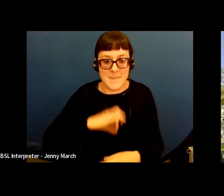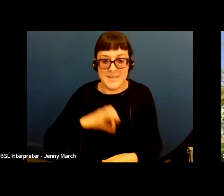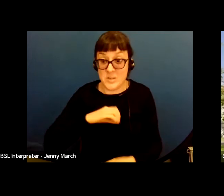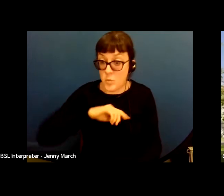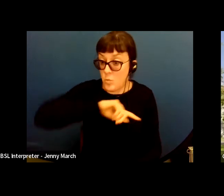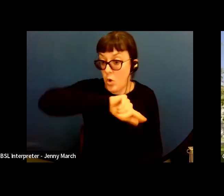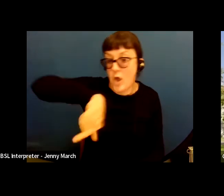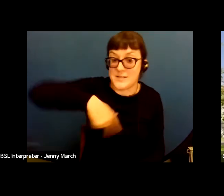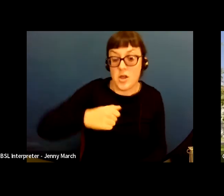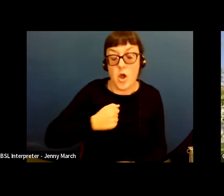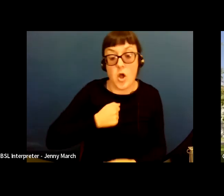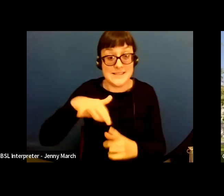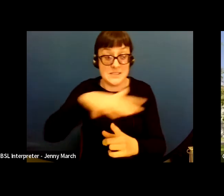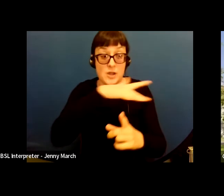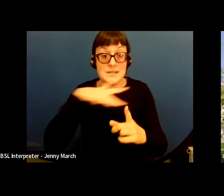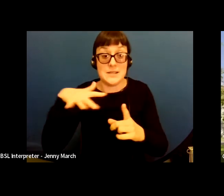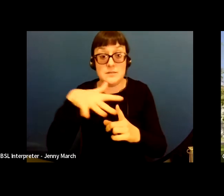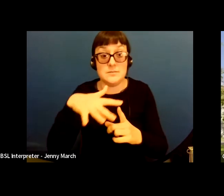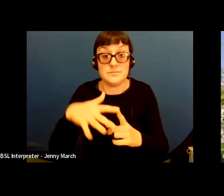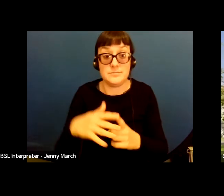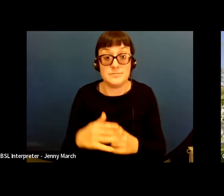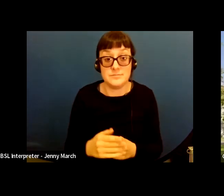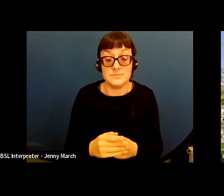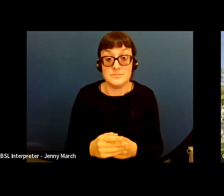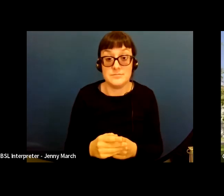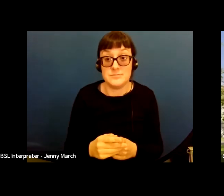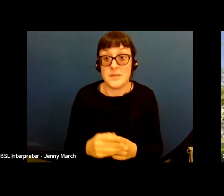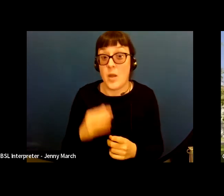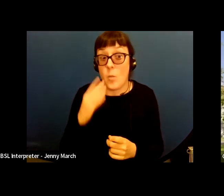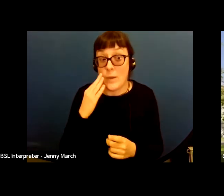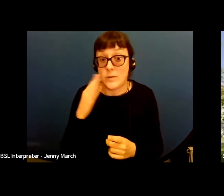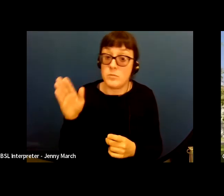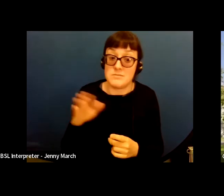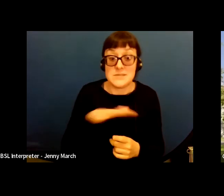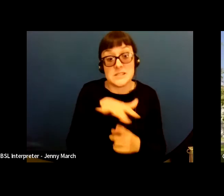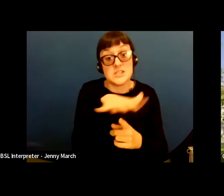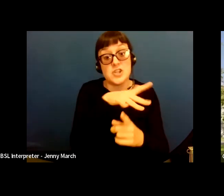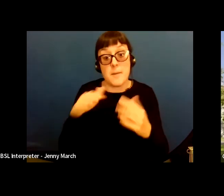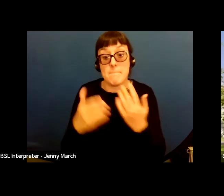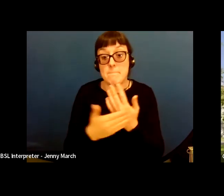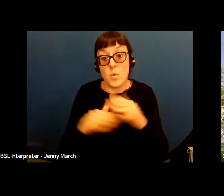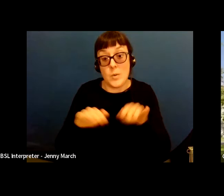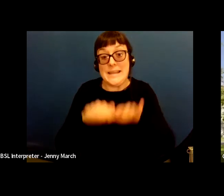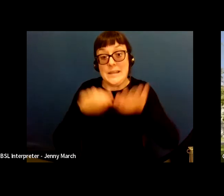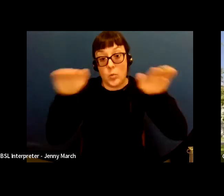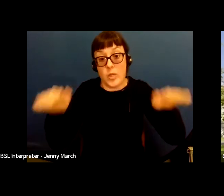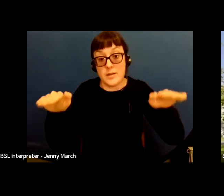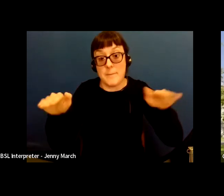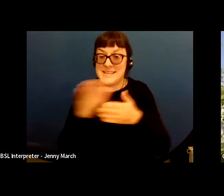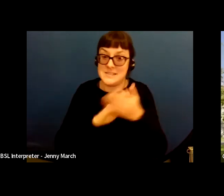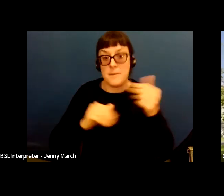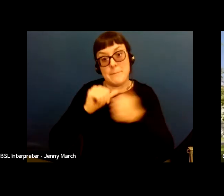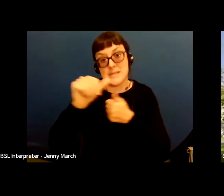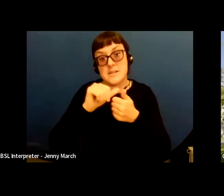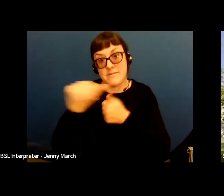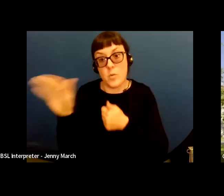as a society. I'm absolutely convinced that when we are more equal as a society across anything, that we are better, we